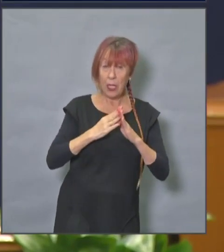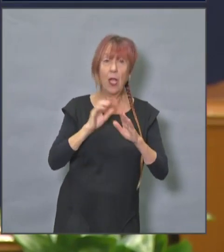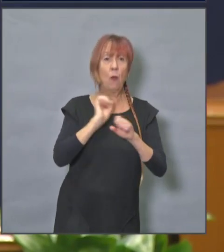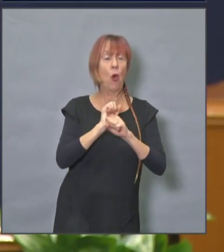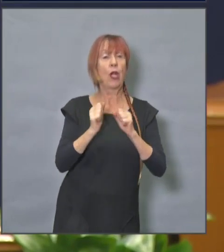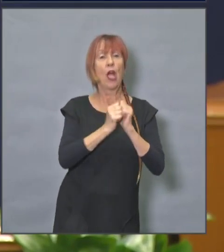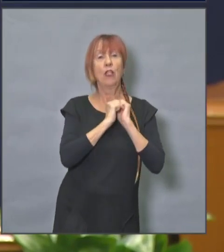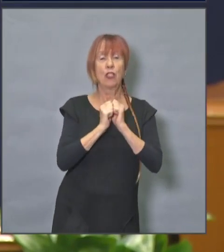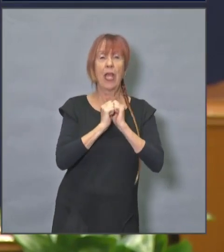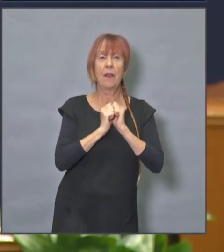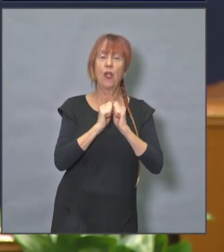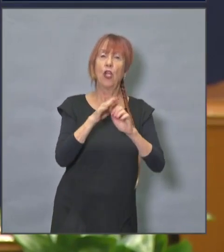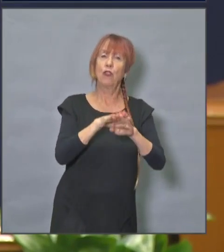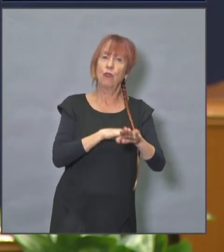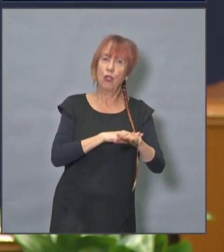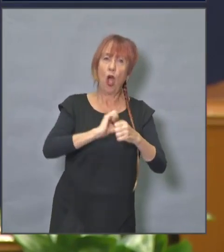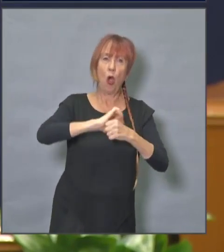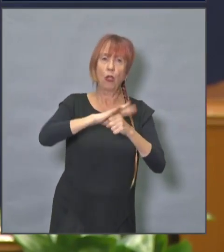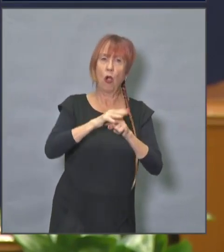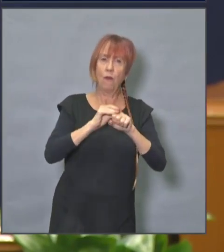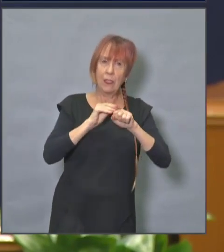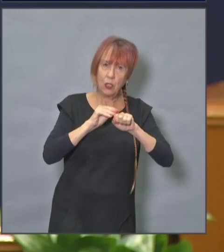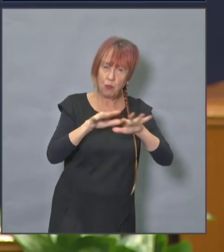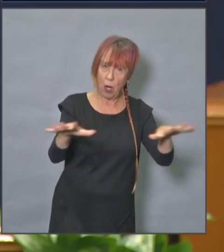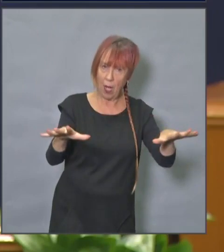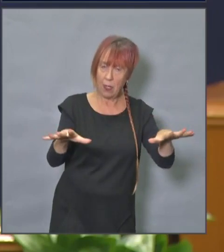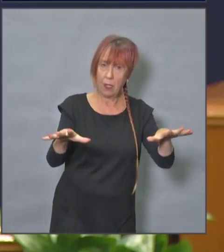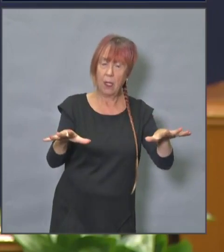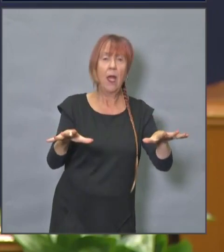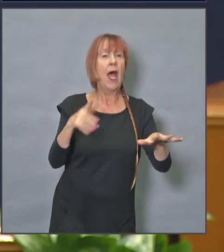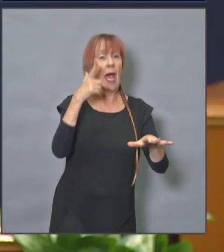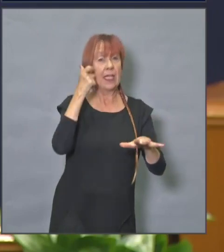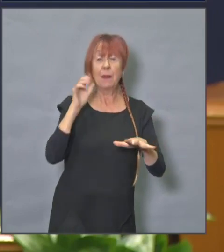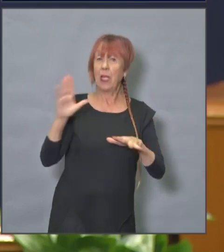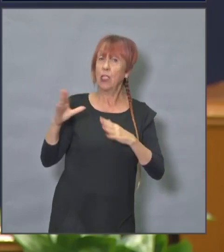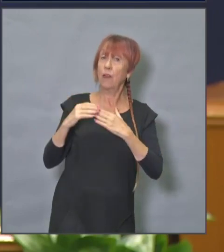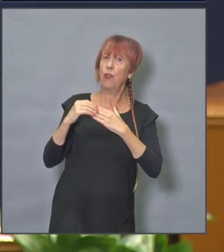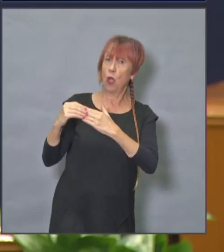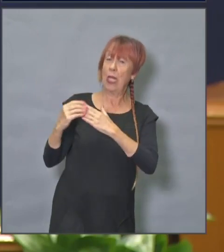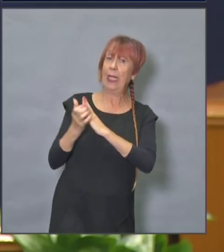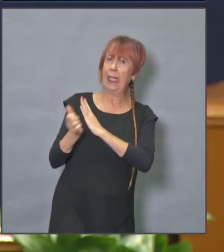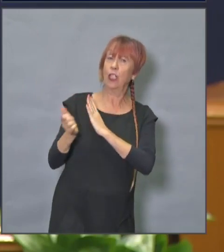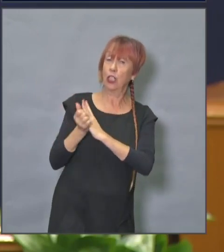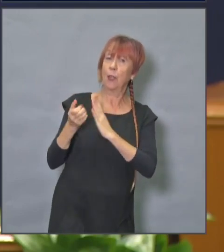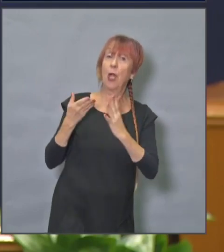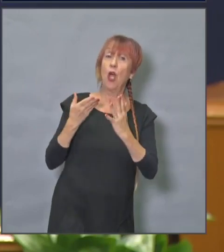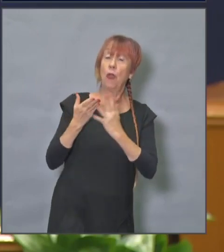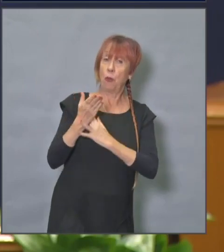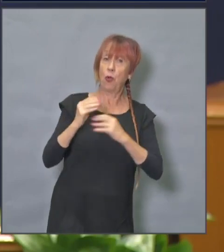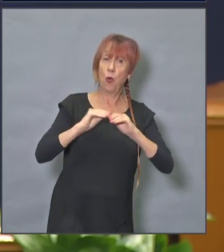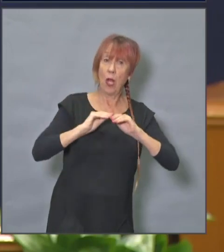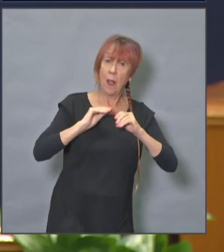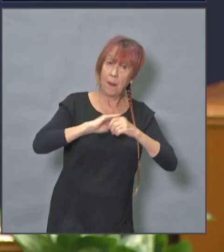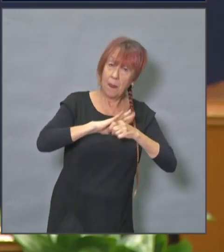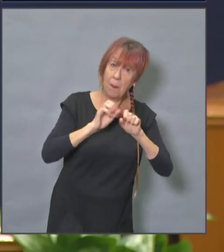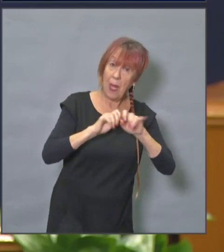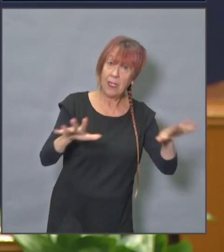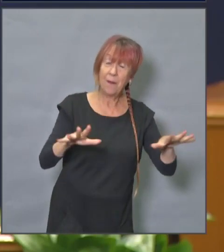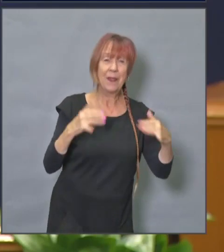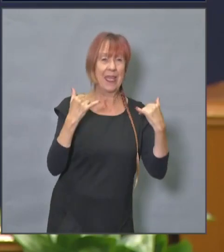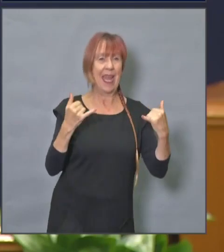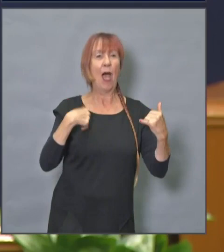the spread of COVID-19, and it is in great part due to your leadership through this pandemic that we're now on our recovery